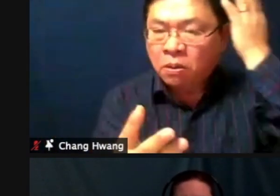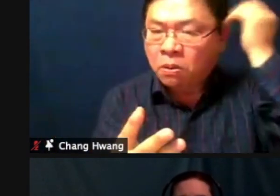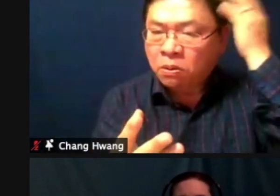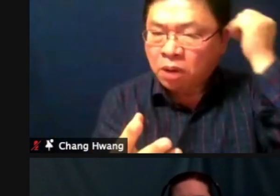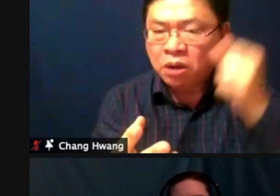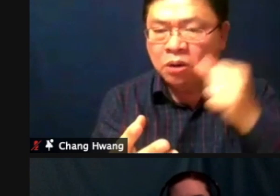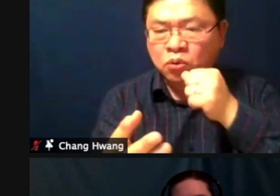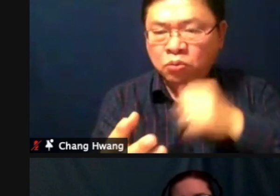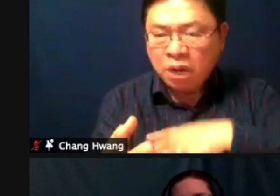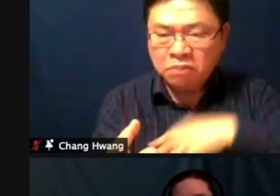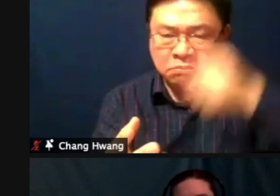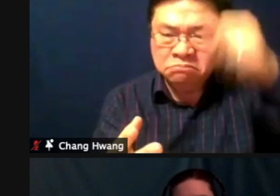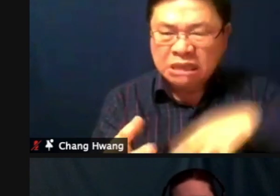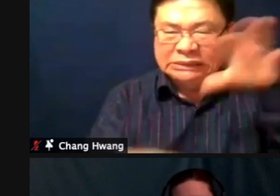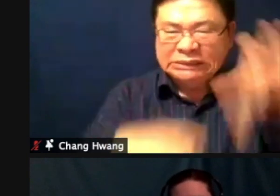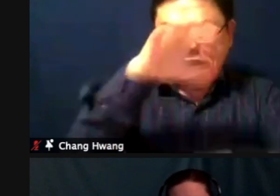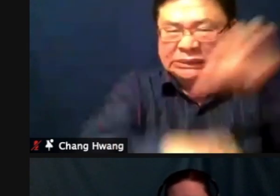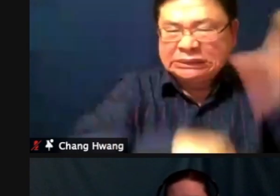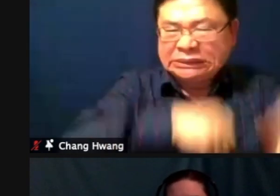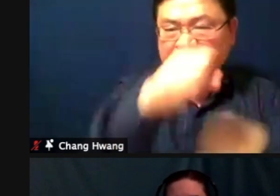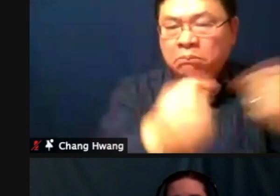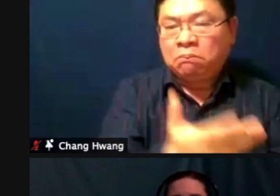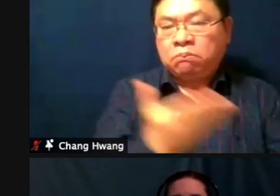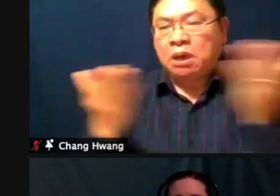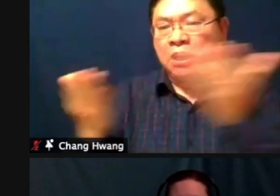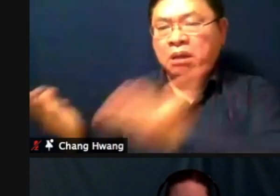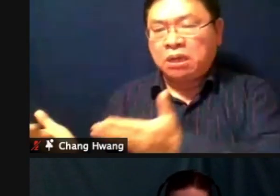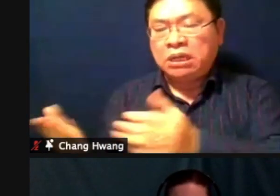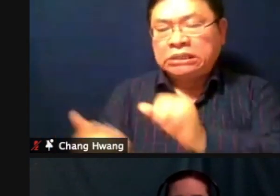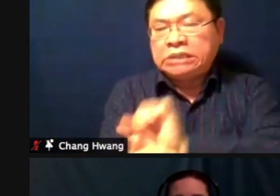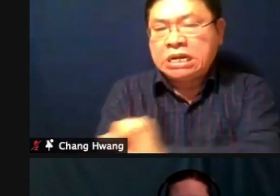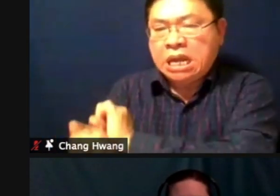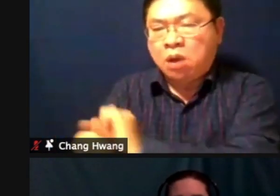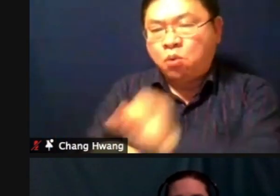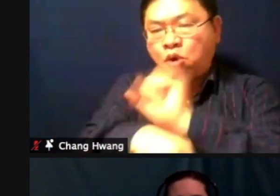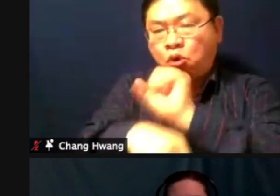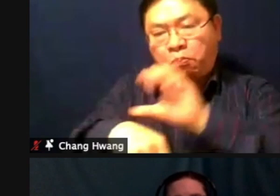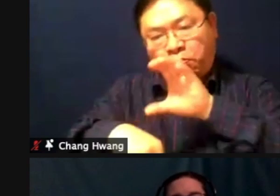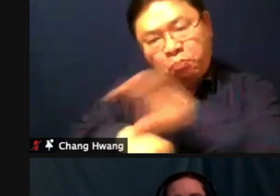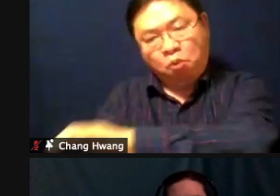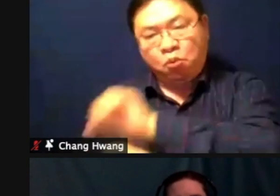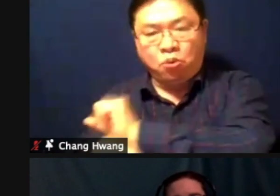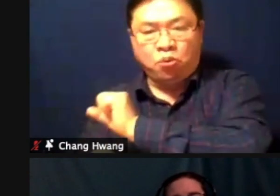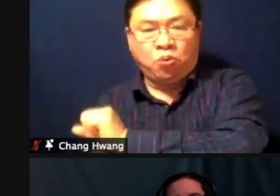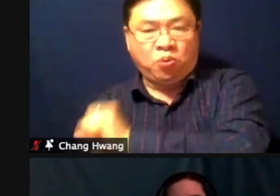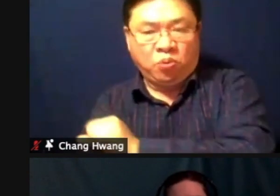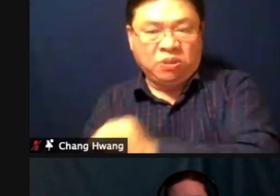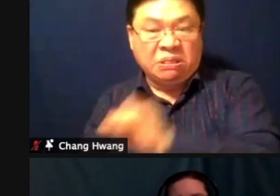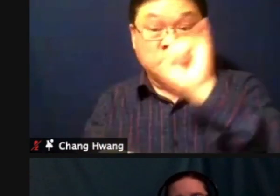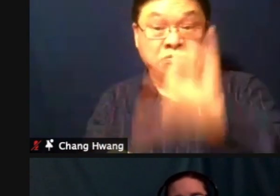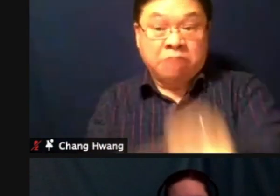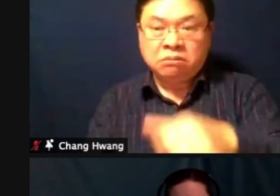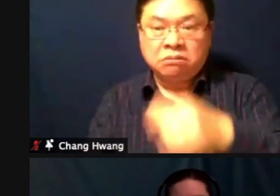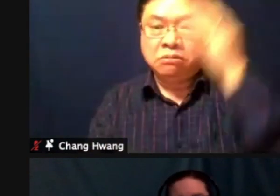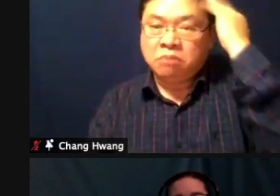and they didn't realize that they were killing Korean citizens. But by that point, so many Koreans had